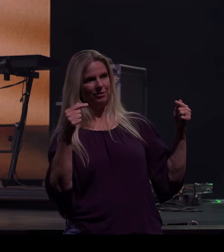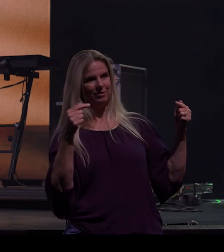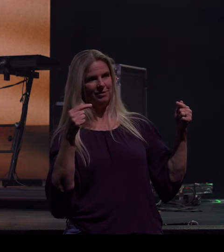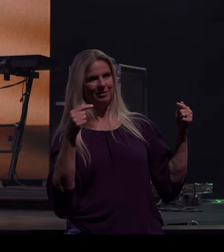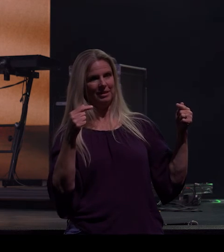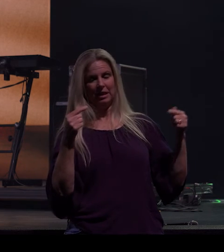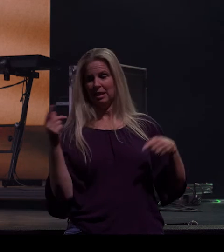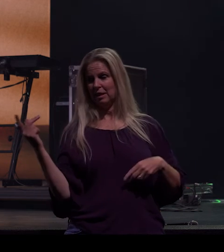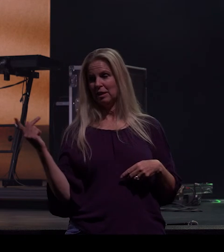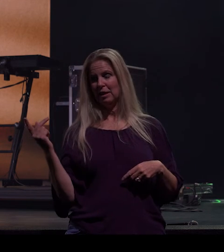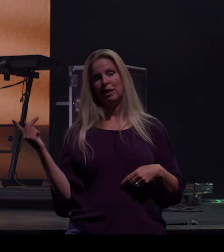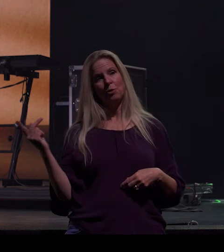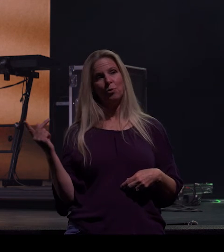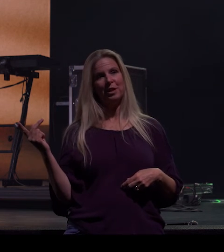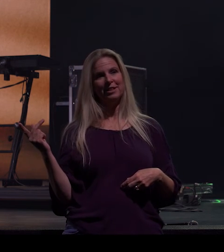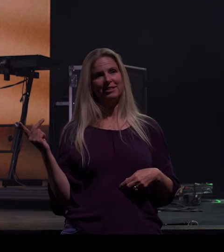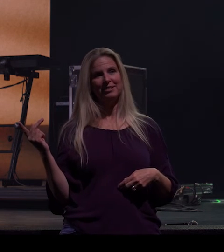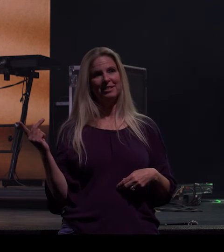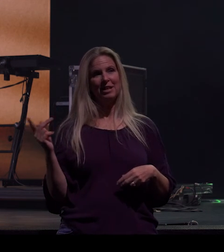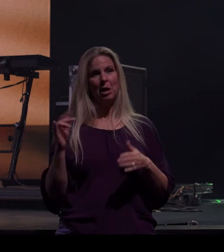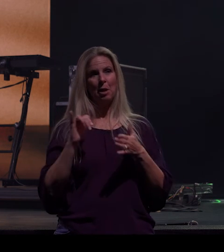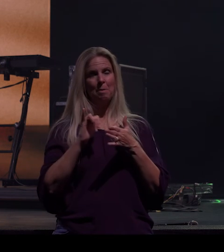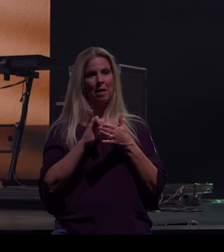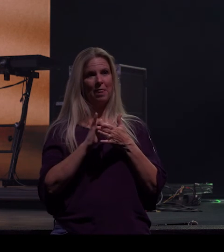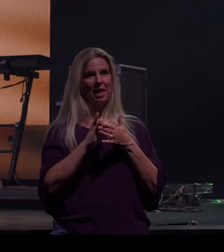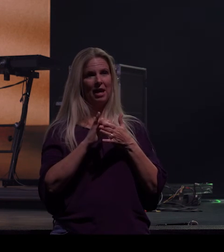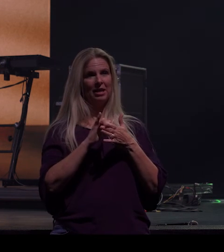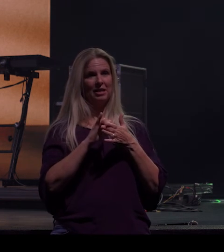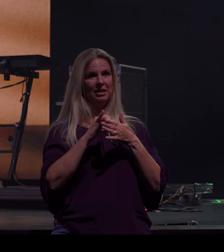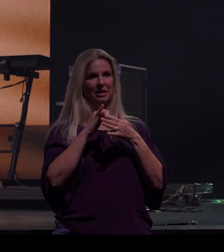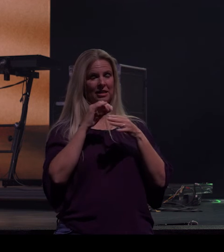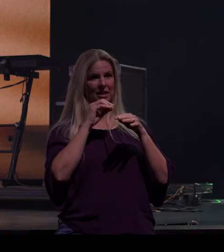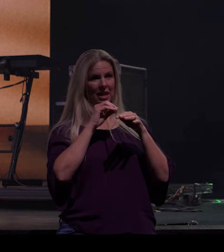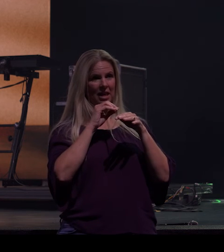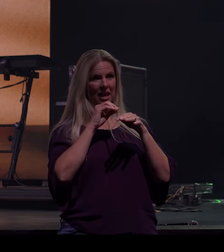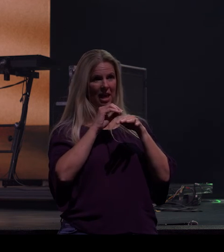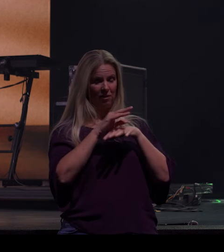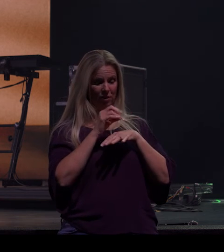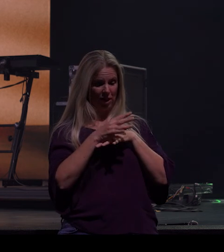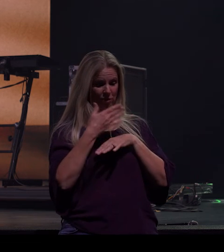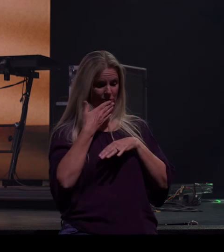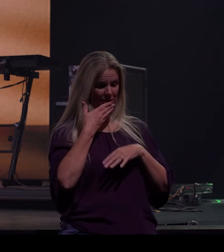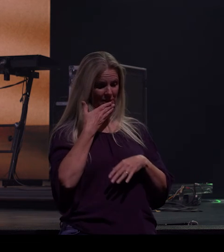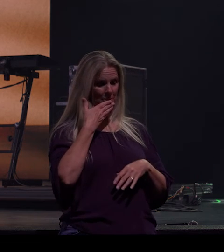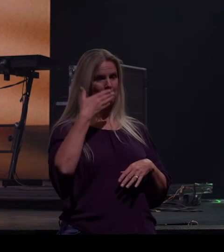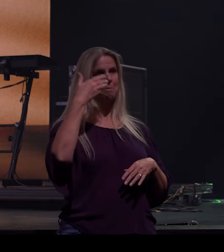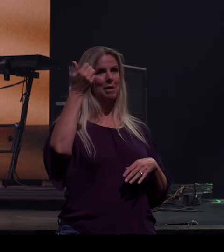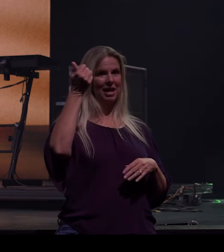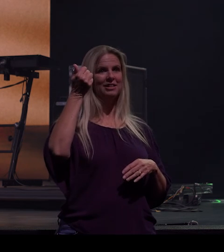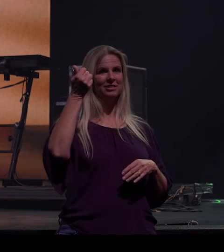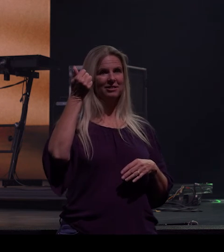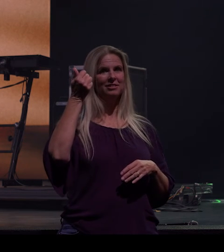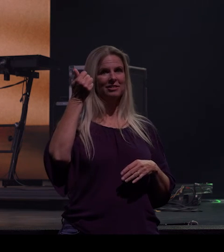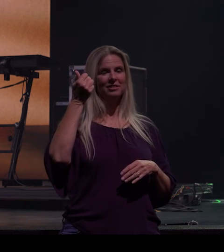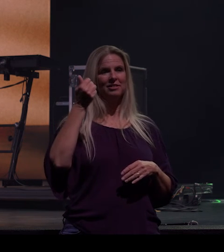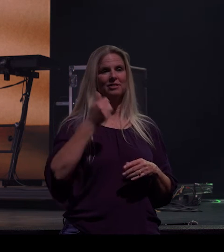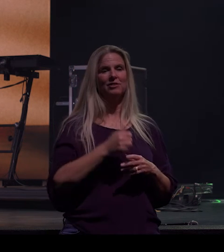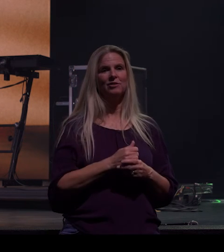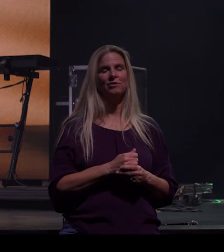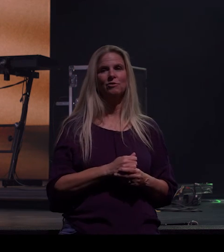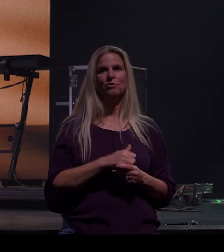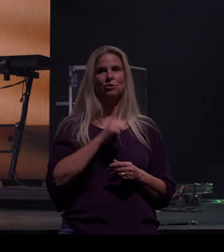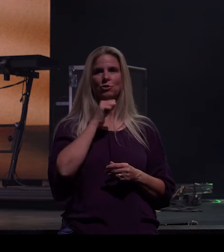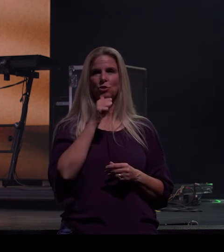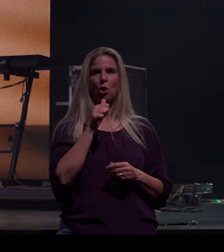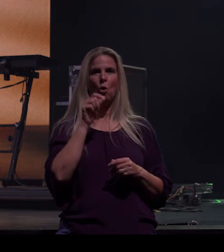leaning. And let me tell you, that advice was some of the best advice we got. Don't you dare just go to